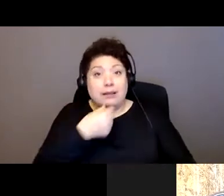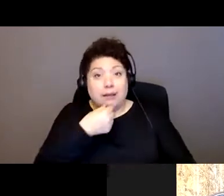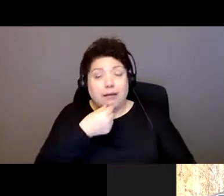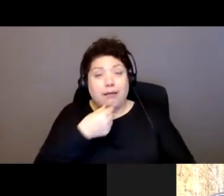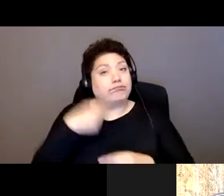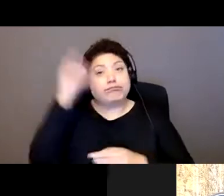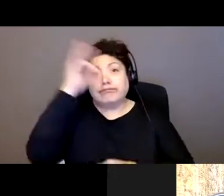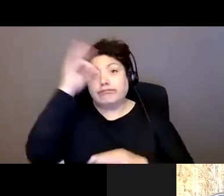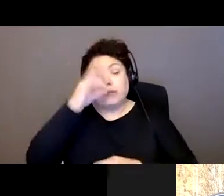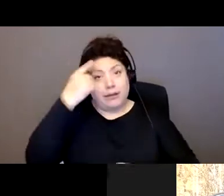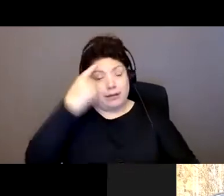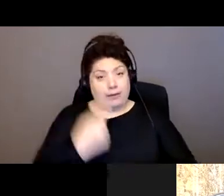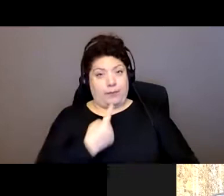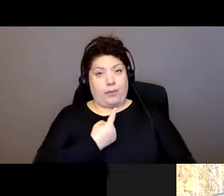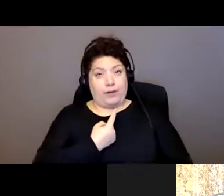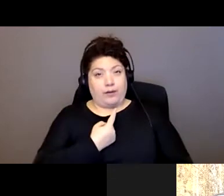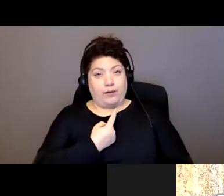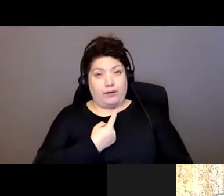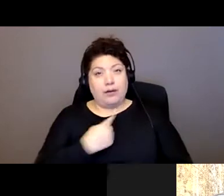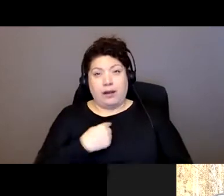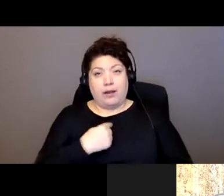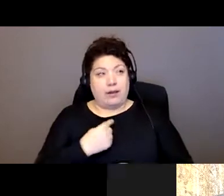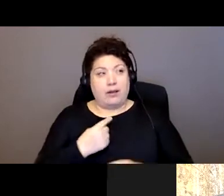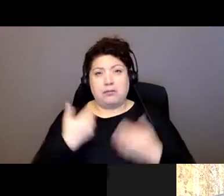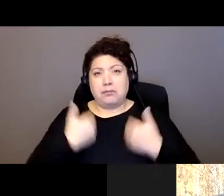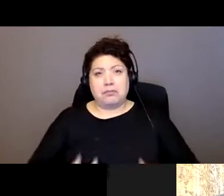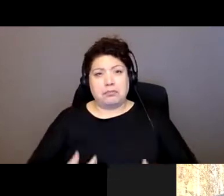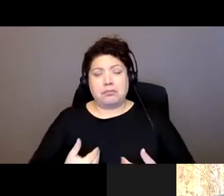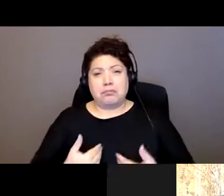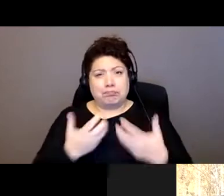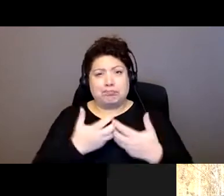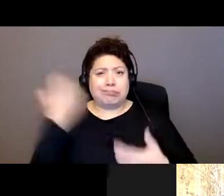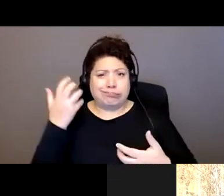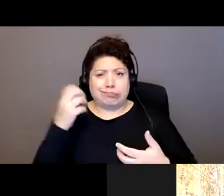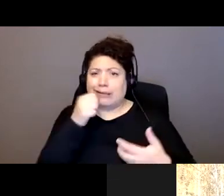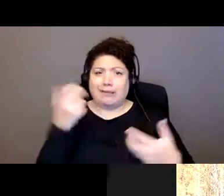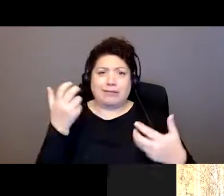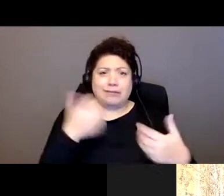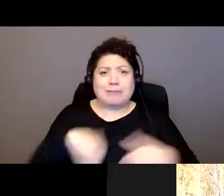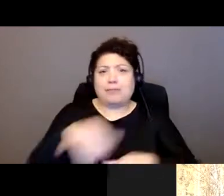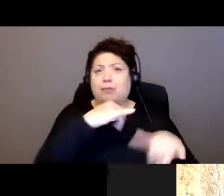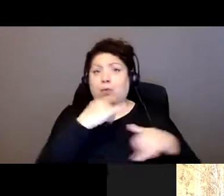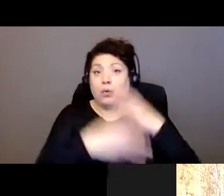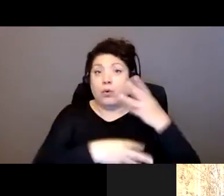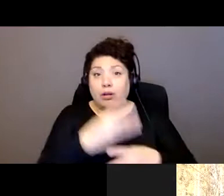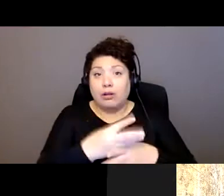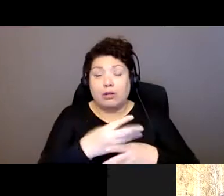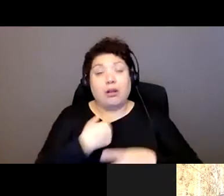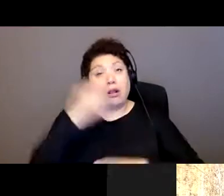like I'm the only one that's so weird in this world, but I didn't know there was other people like me.